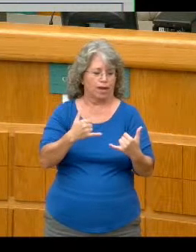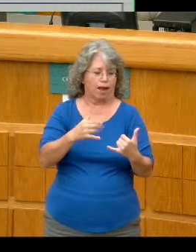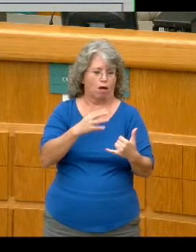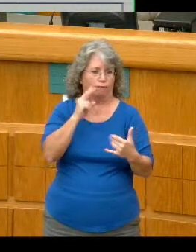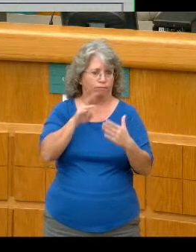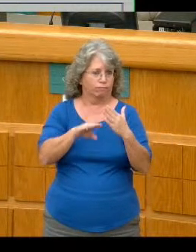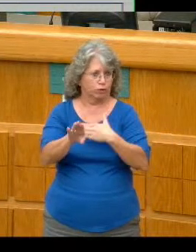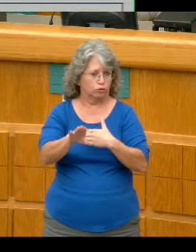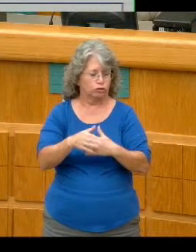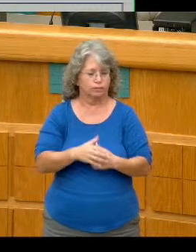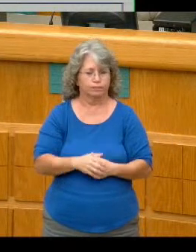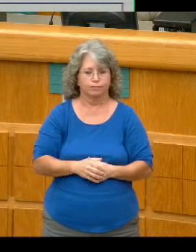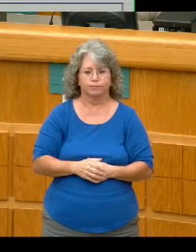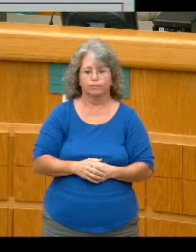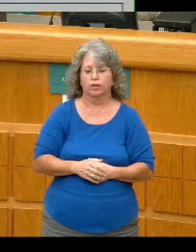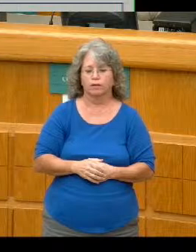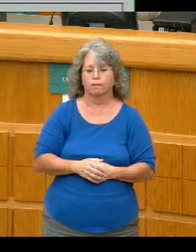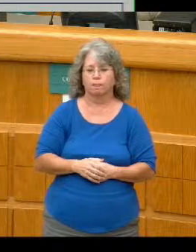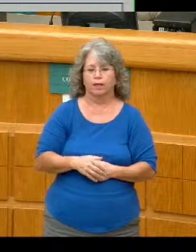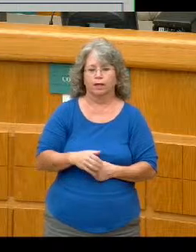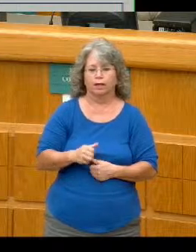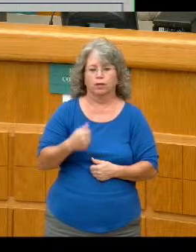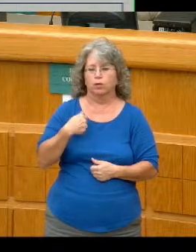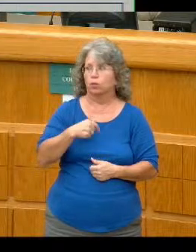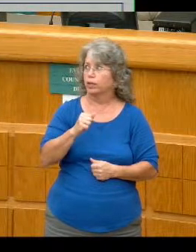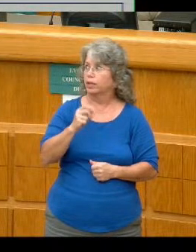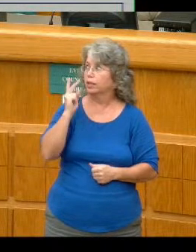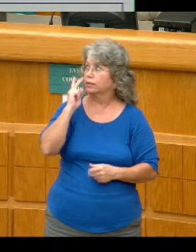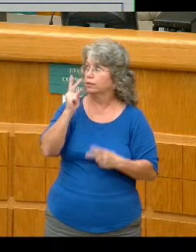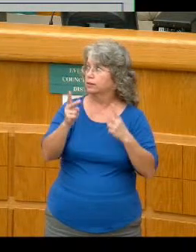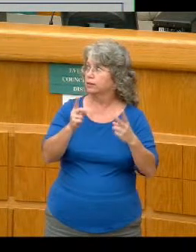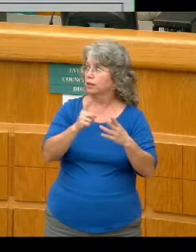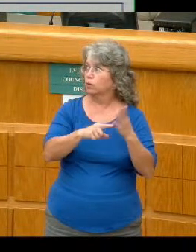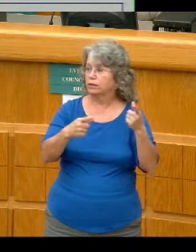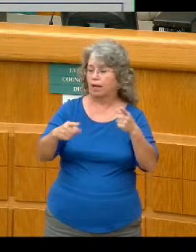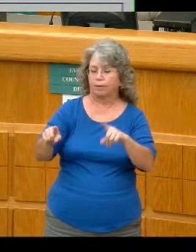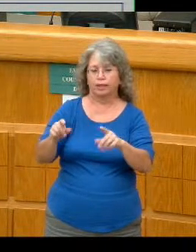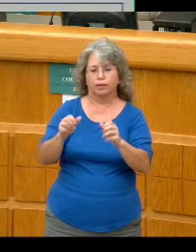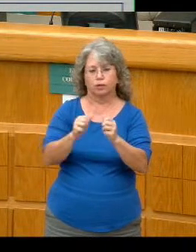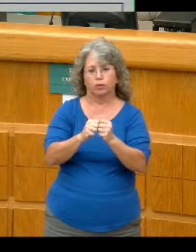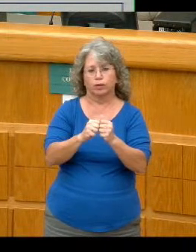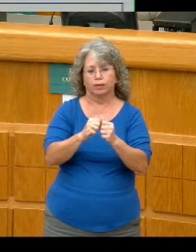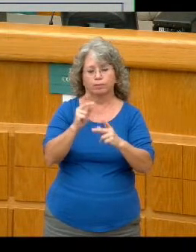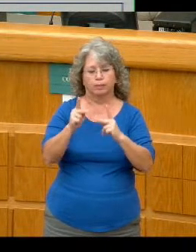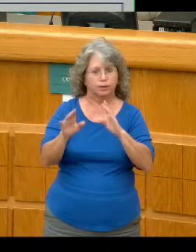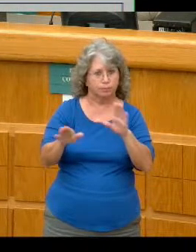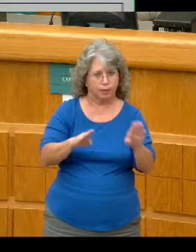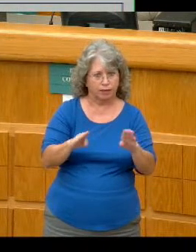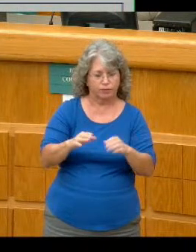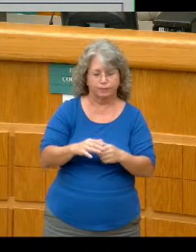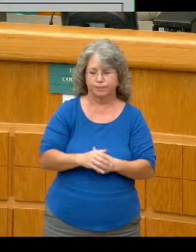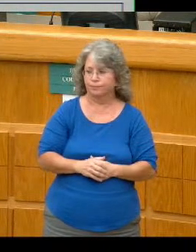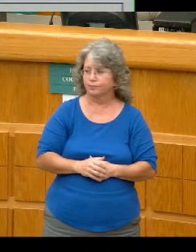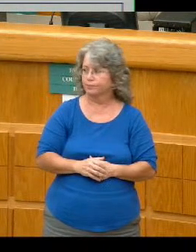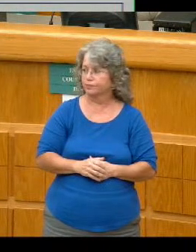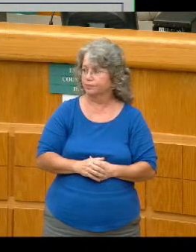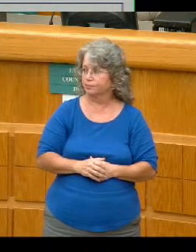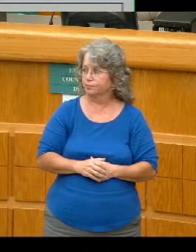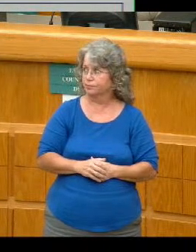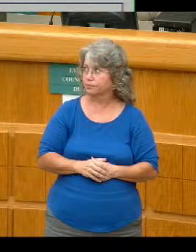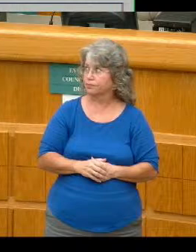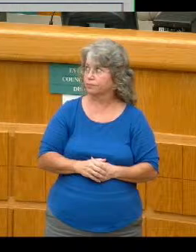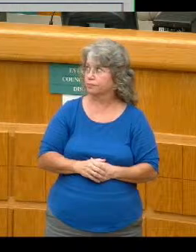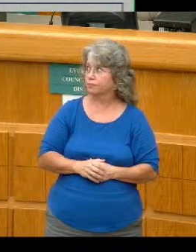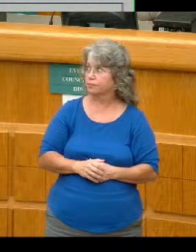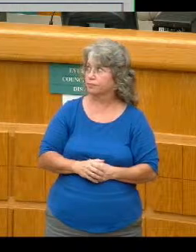look at foot traffic, leaving home, potential encounters between different people, and see what's happening there. First, I'm